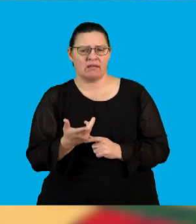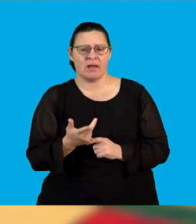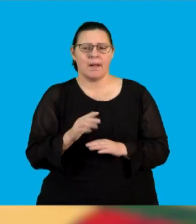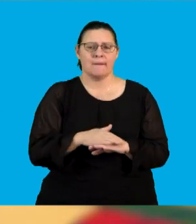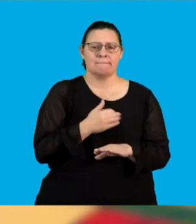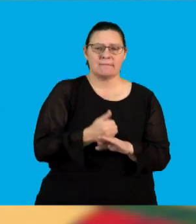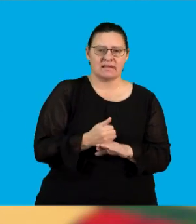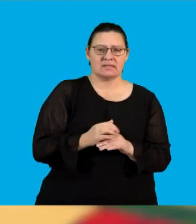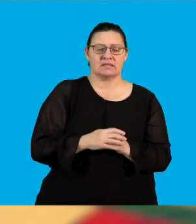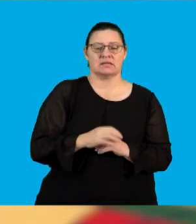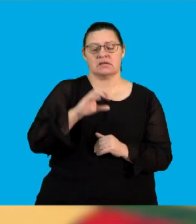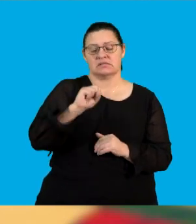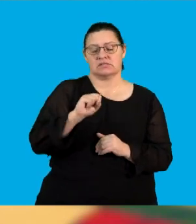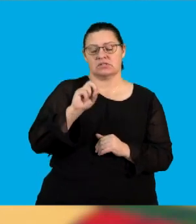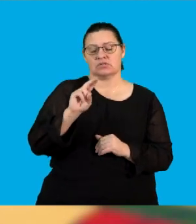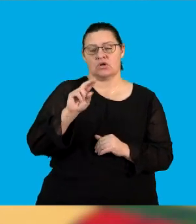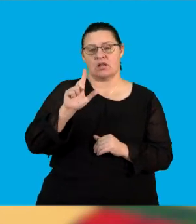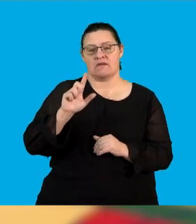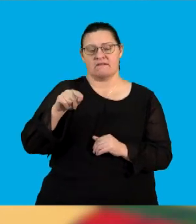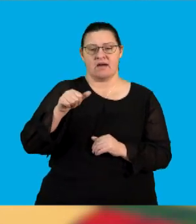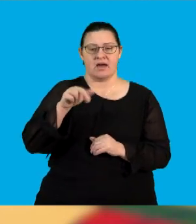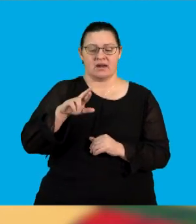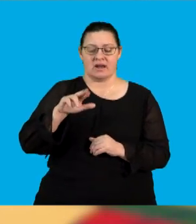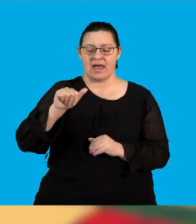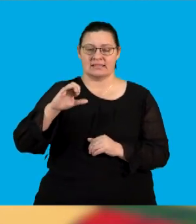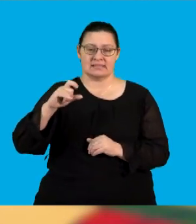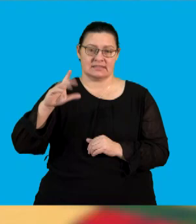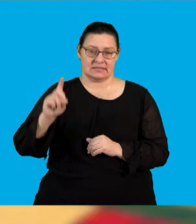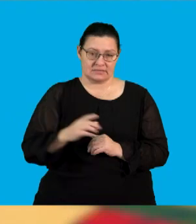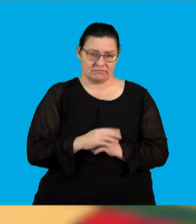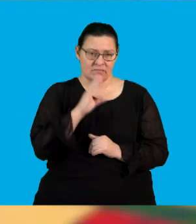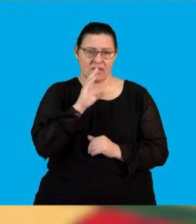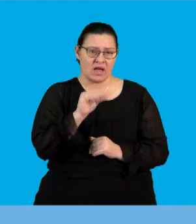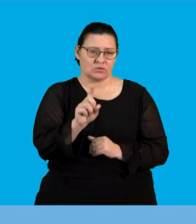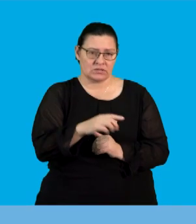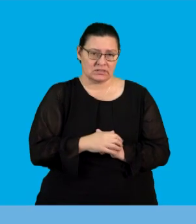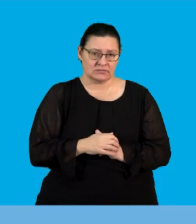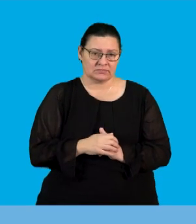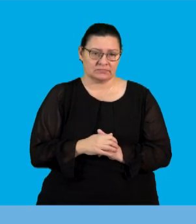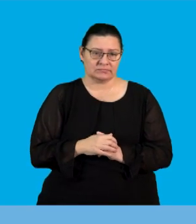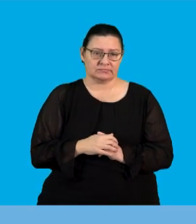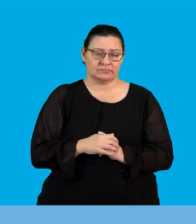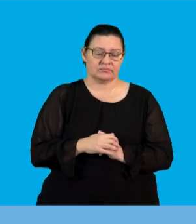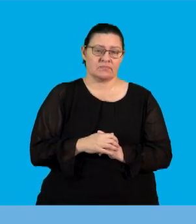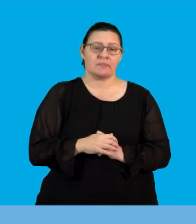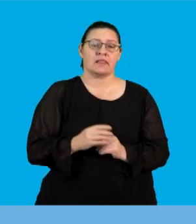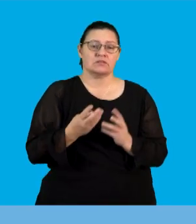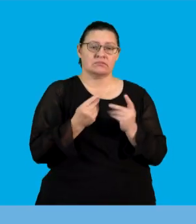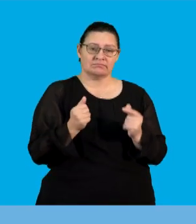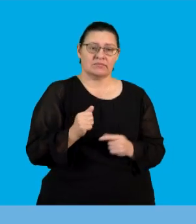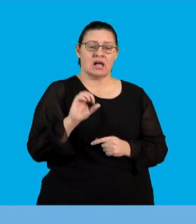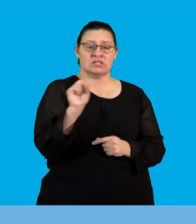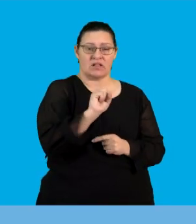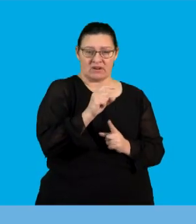asking us questions that are based on the sulfurous acid. So what are they asking? So they're asking that, so we're given firstly that